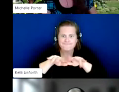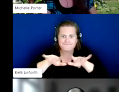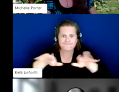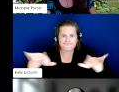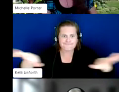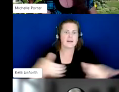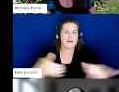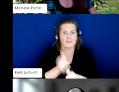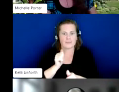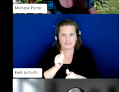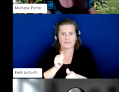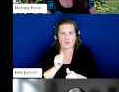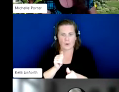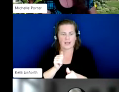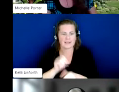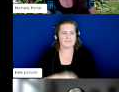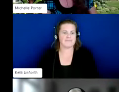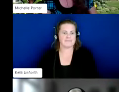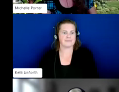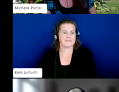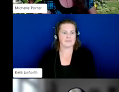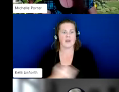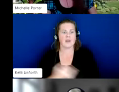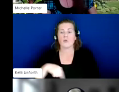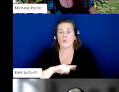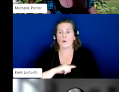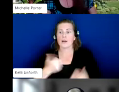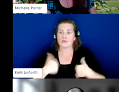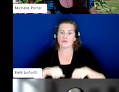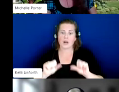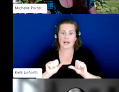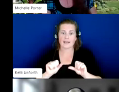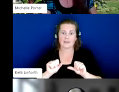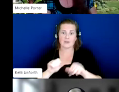mandated to implement Ontario's strategy to combat elder abuse.